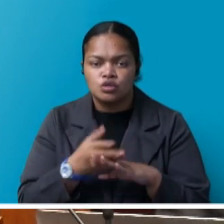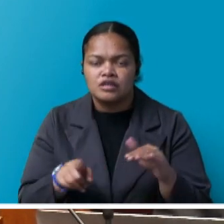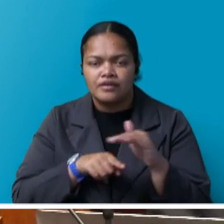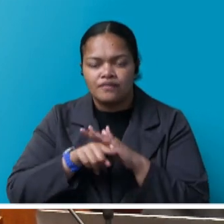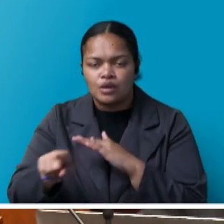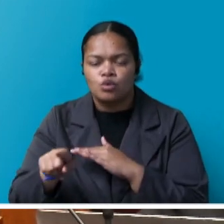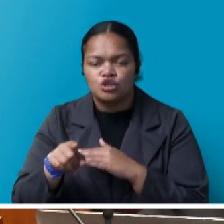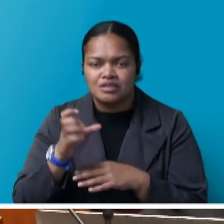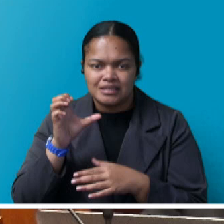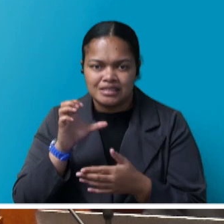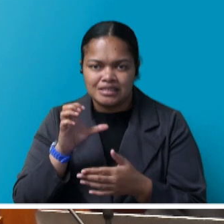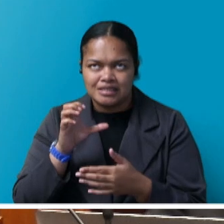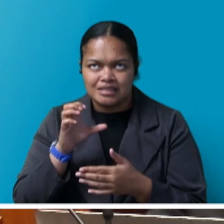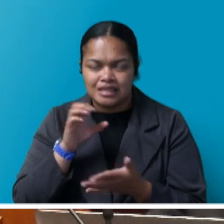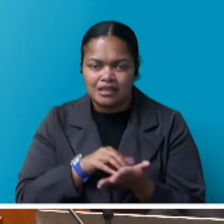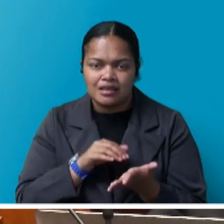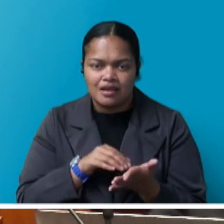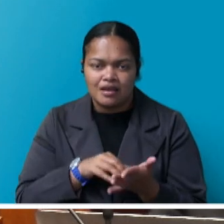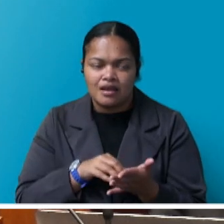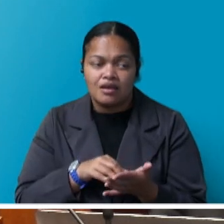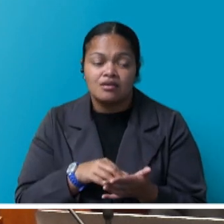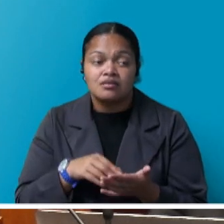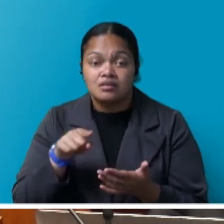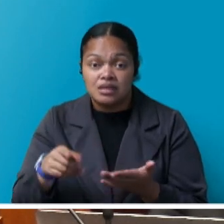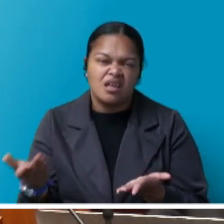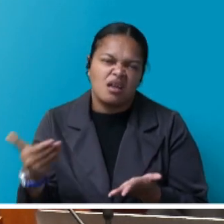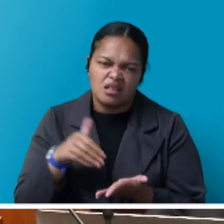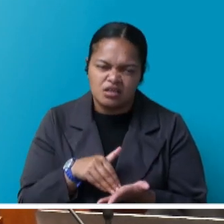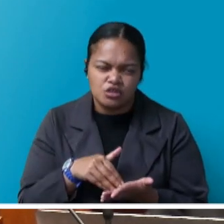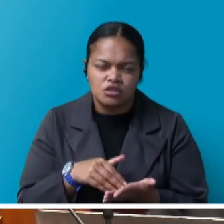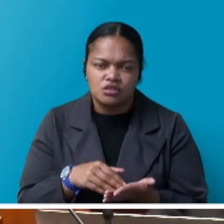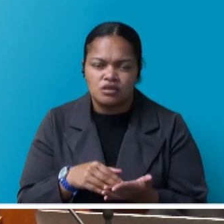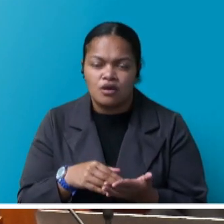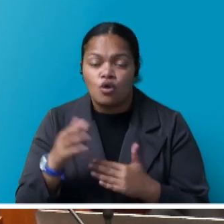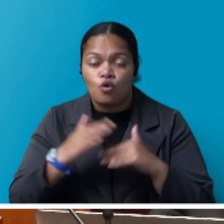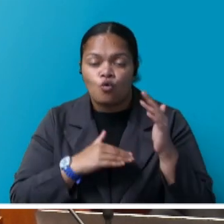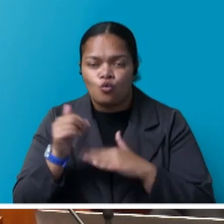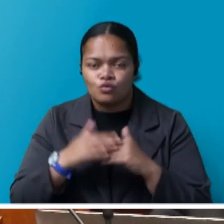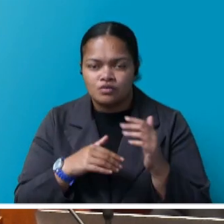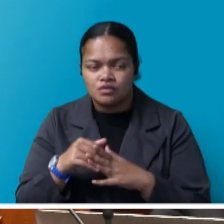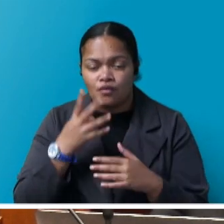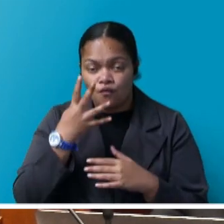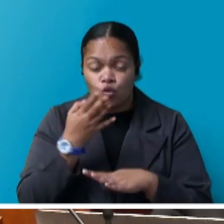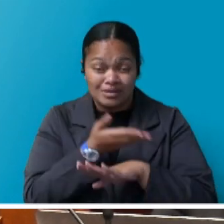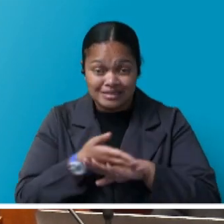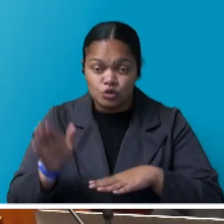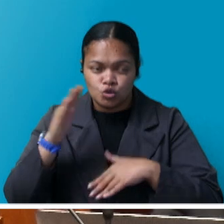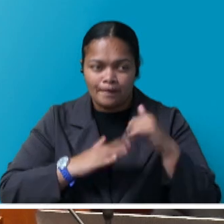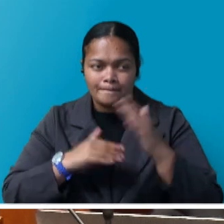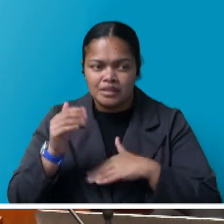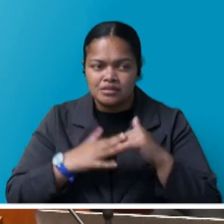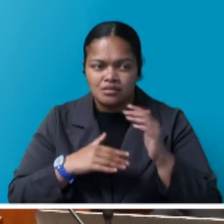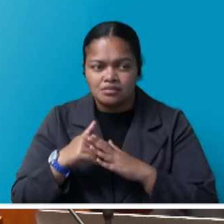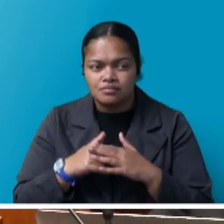centers, or ECs. This is in addition to the construction of 4 newly built and 4